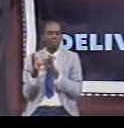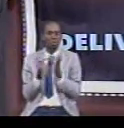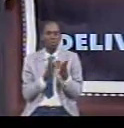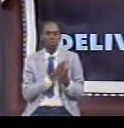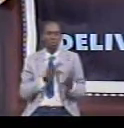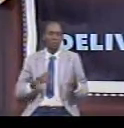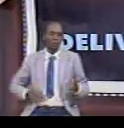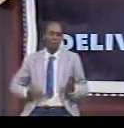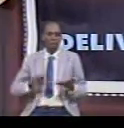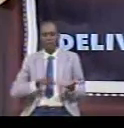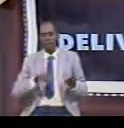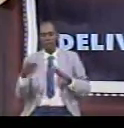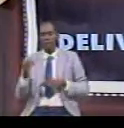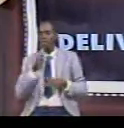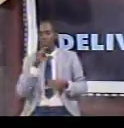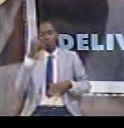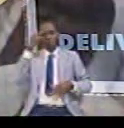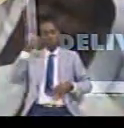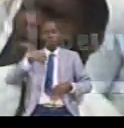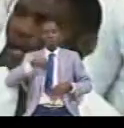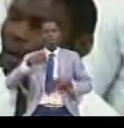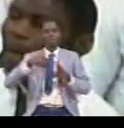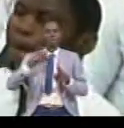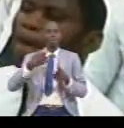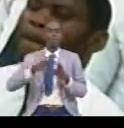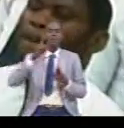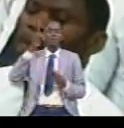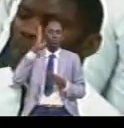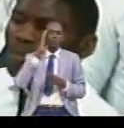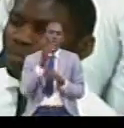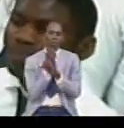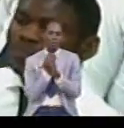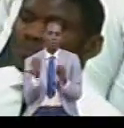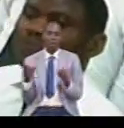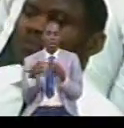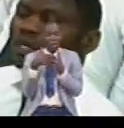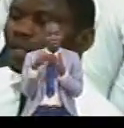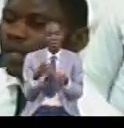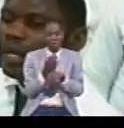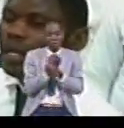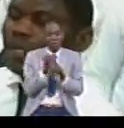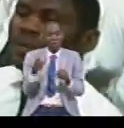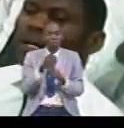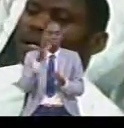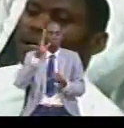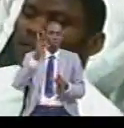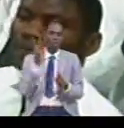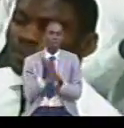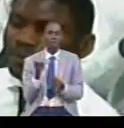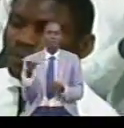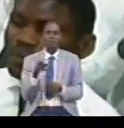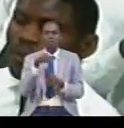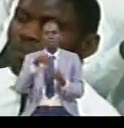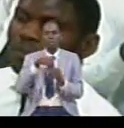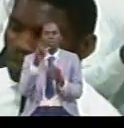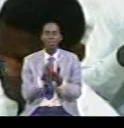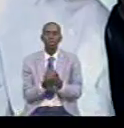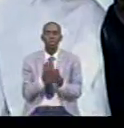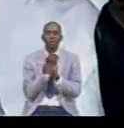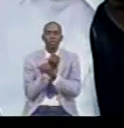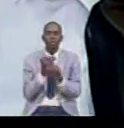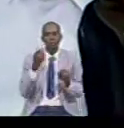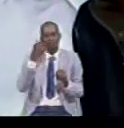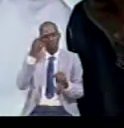is praying for me, he will save you. And then after you are saved, he will keep you in that salvation. For such an high